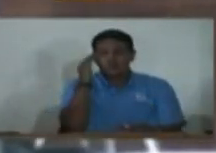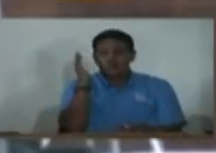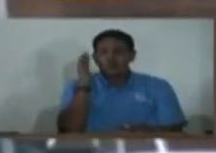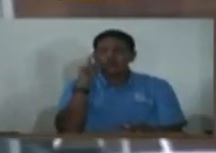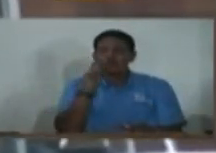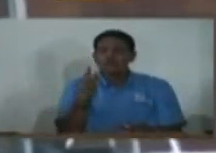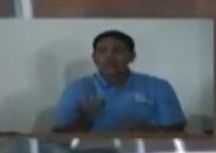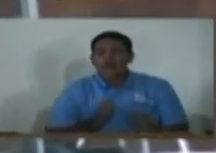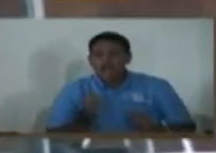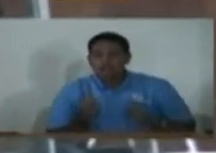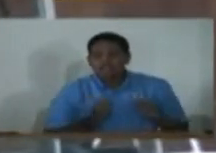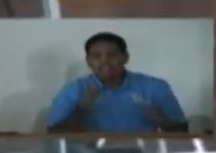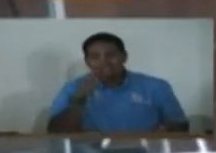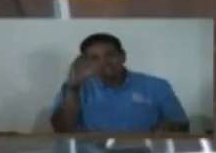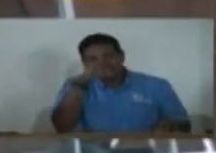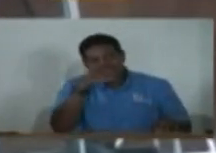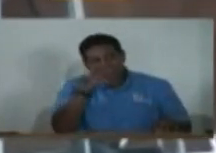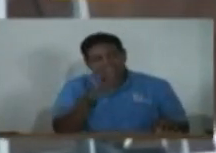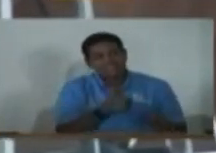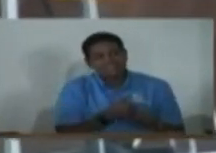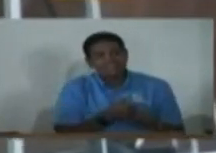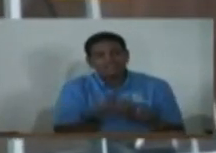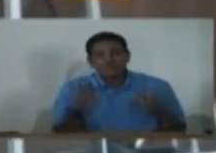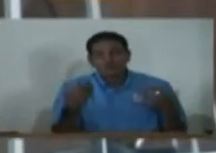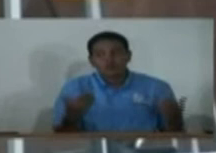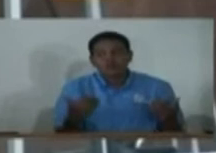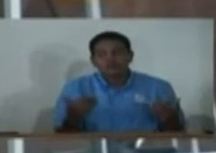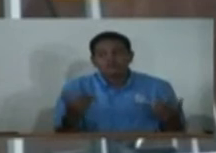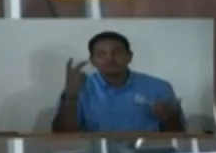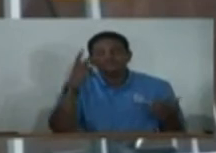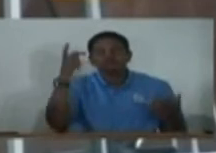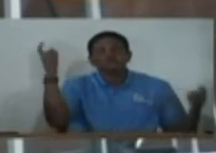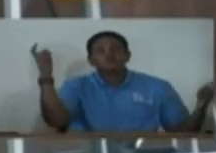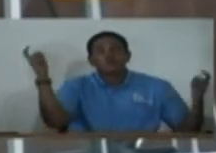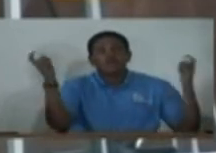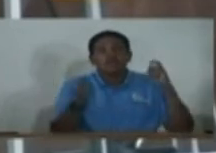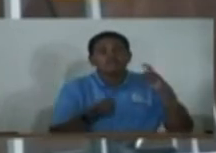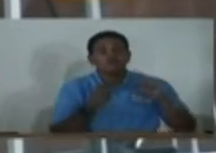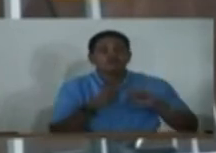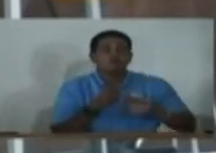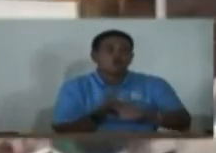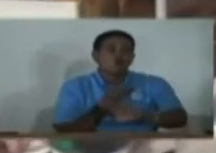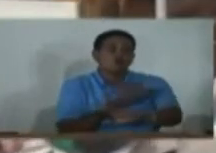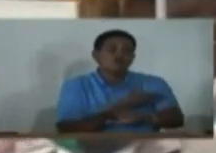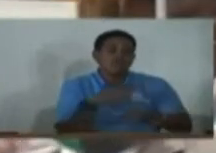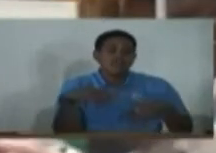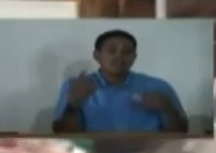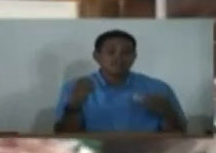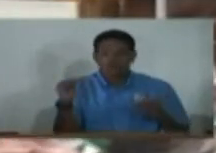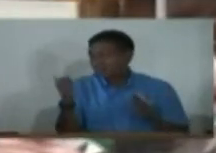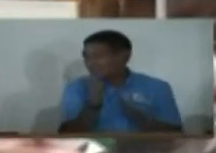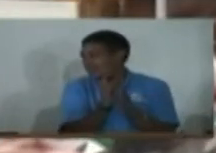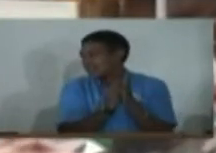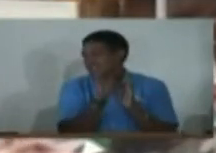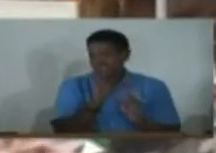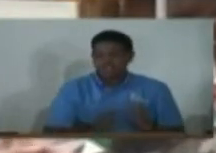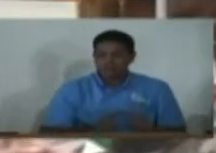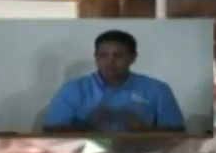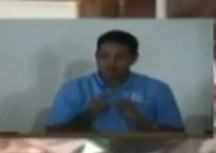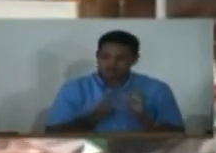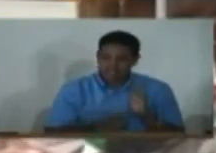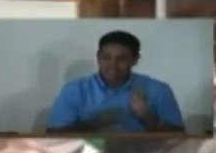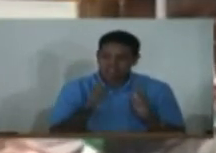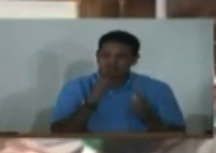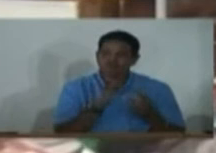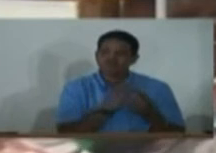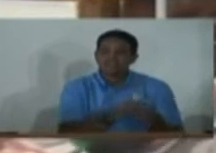aggressively seeking to see to the evolution and the upgrading of the other legislation and regulations that